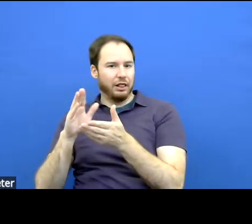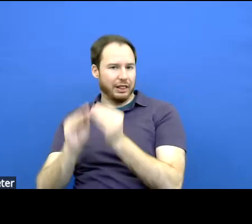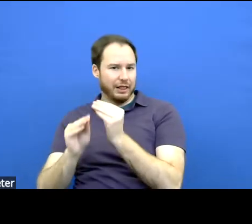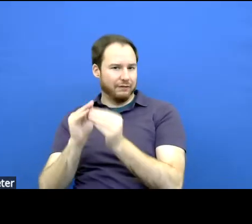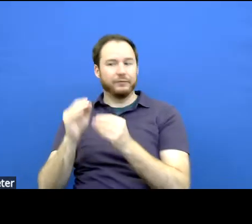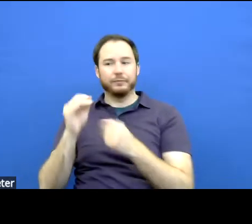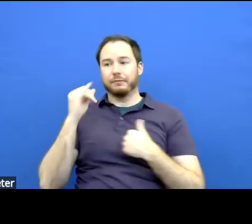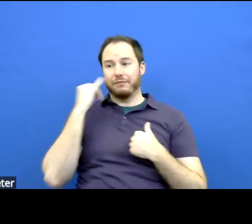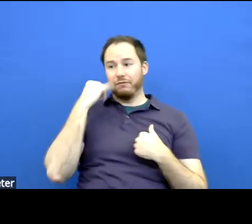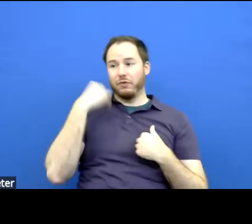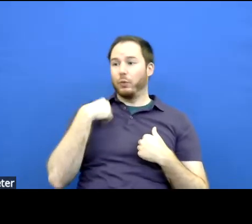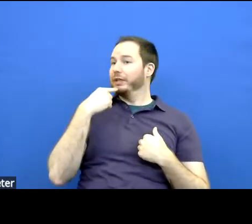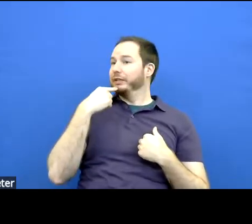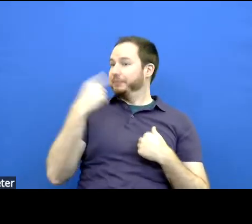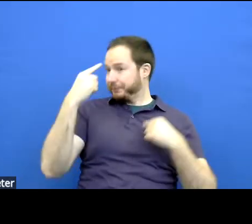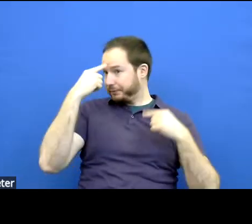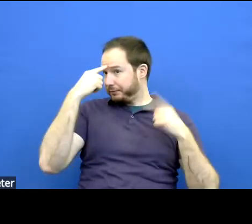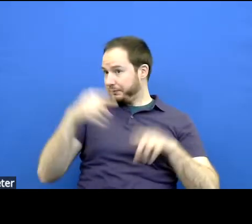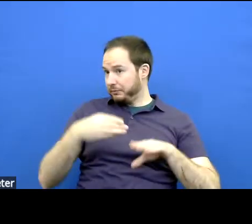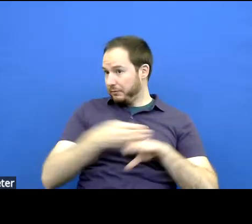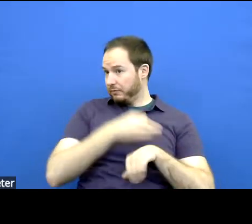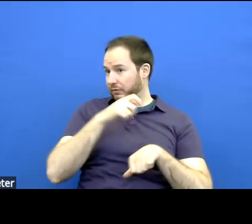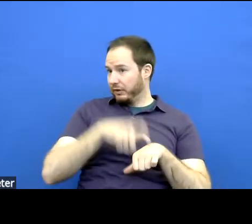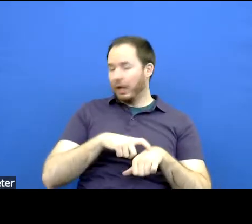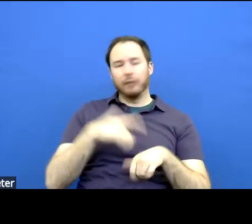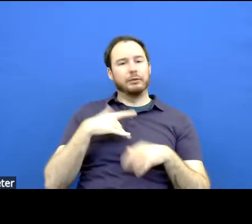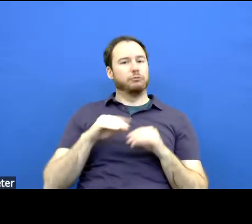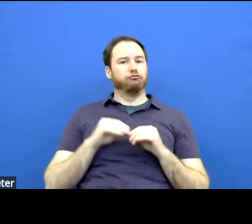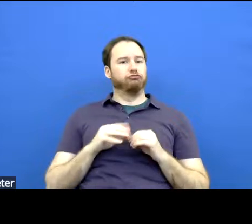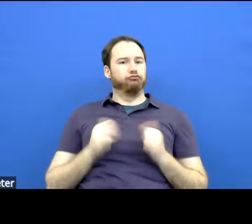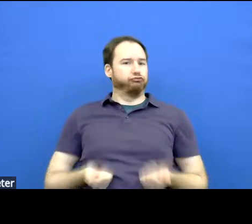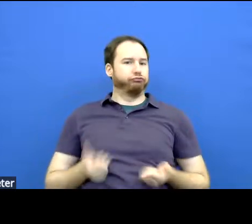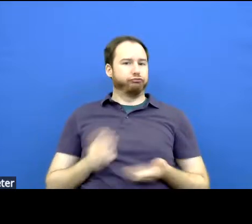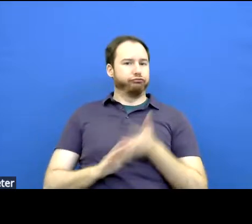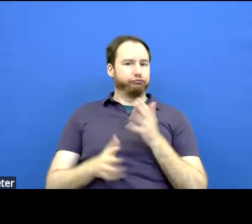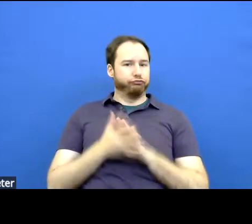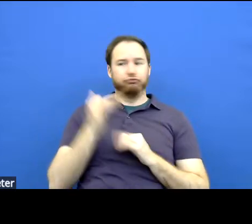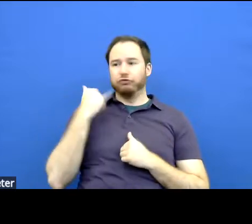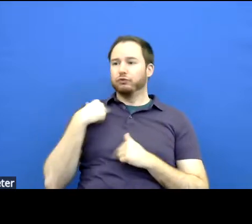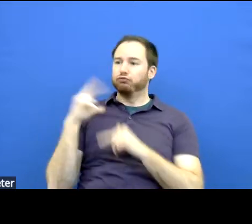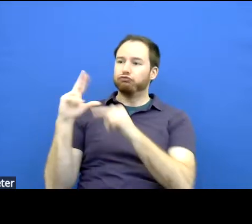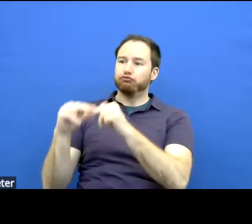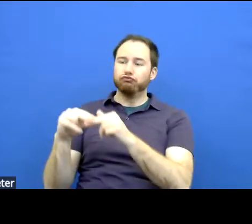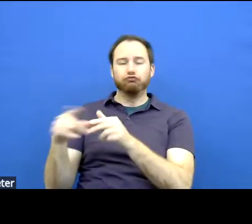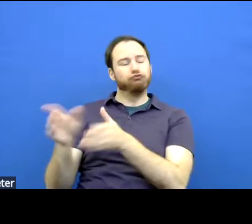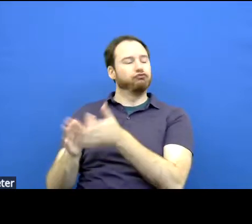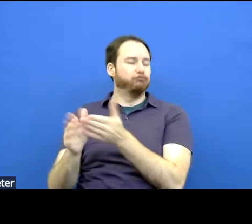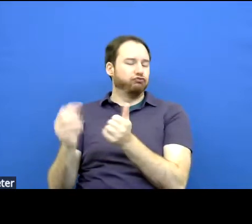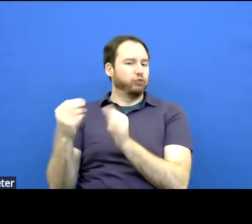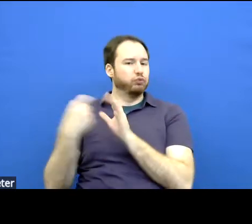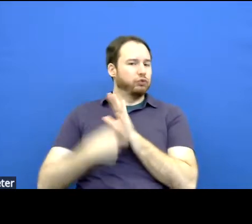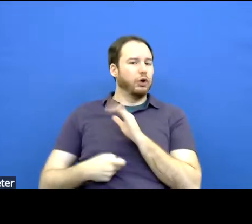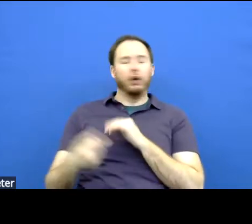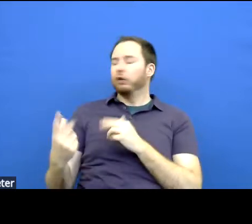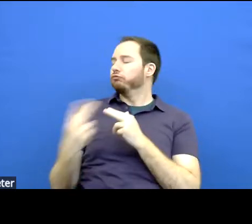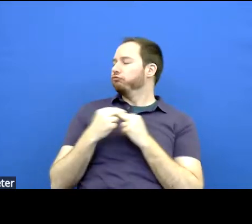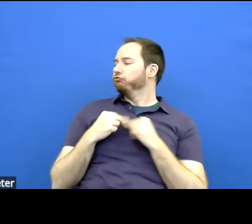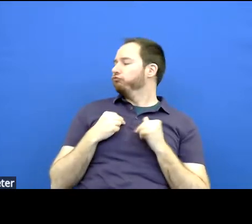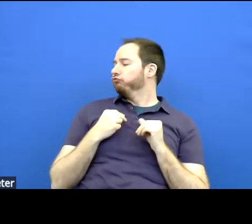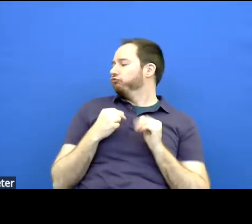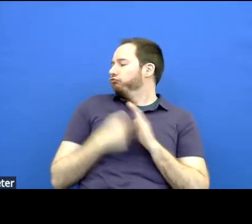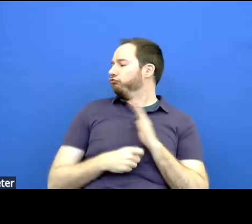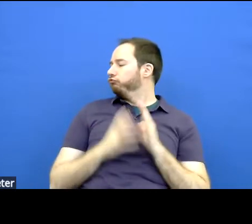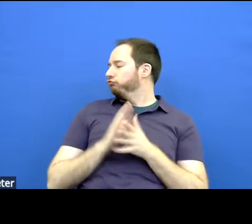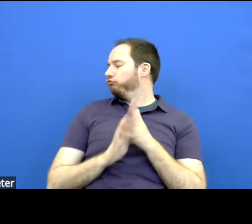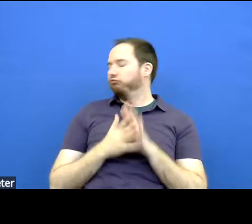we expressly talk about it ahead of time, it's a wash. If we use their facility, they don't charge us. If they use our facility,